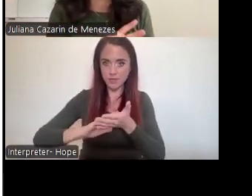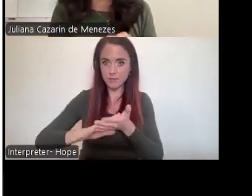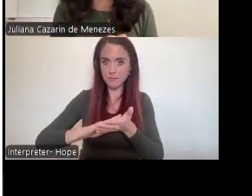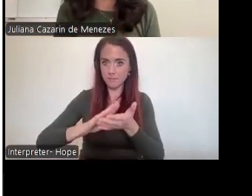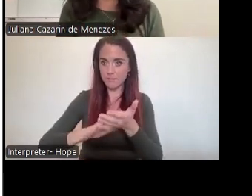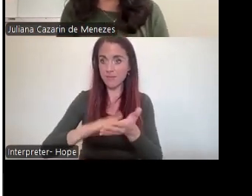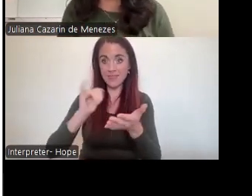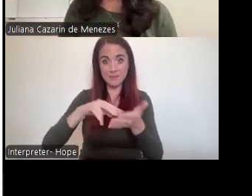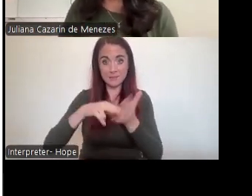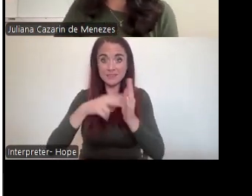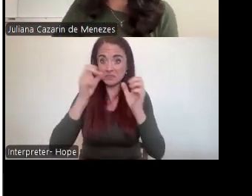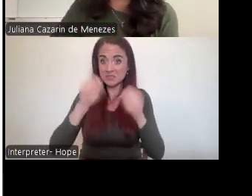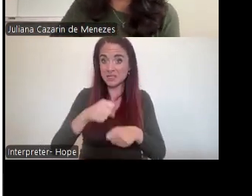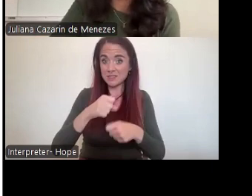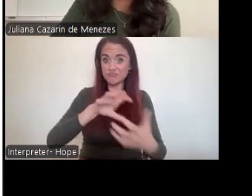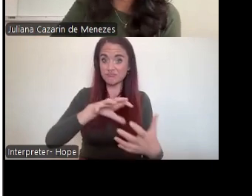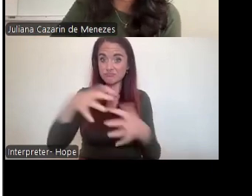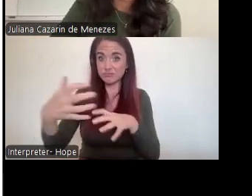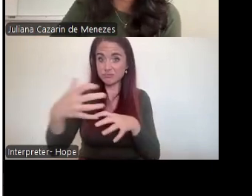disruption in cancer development.